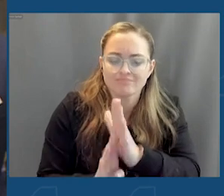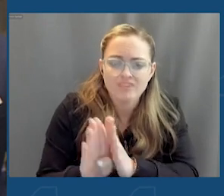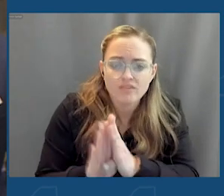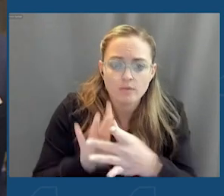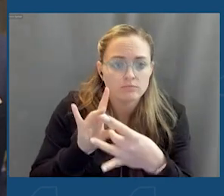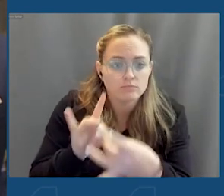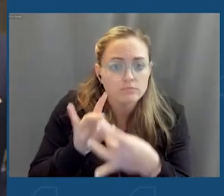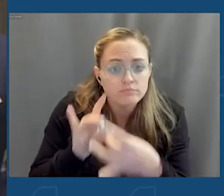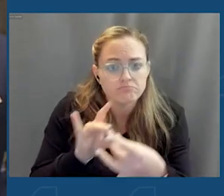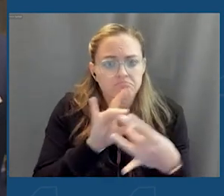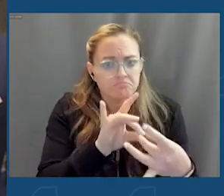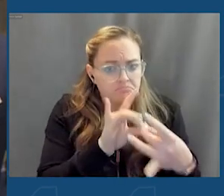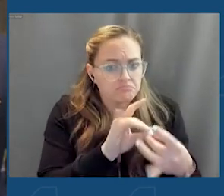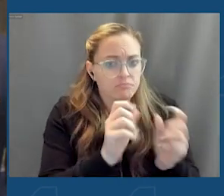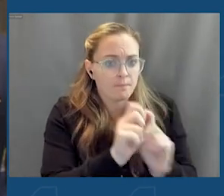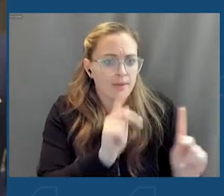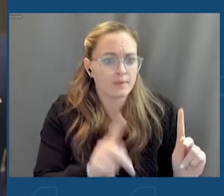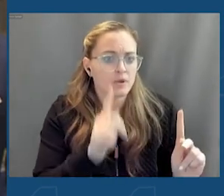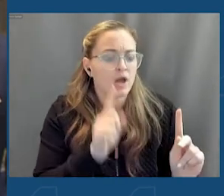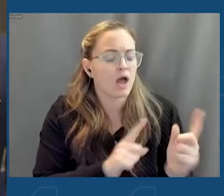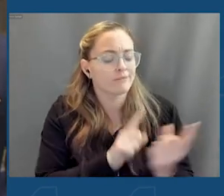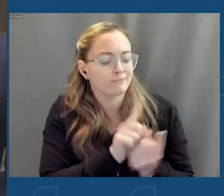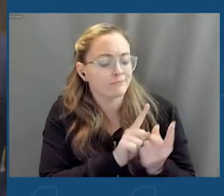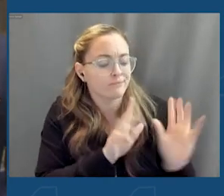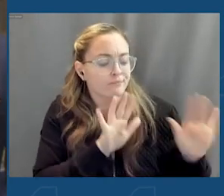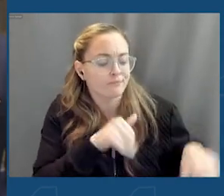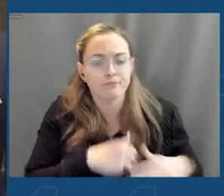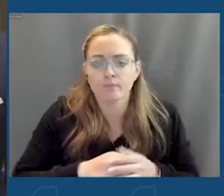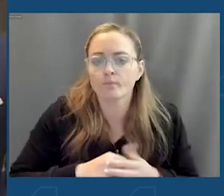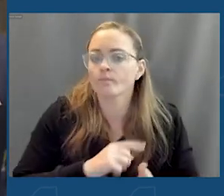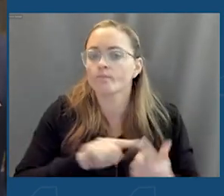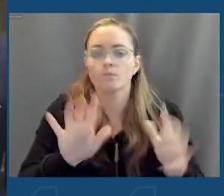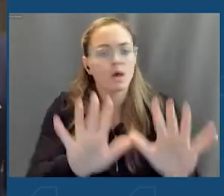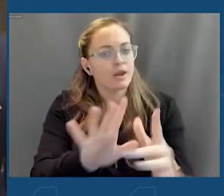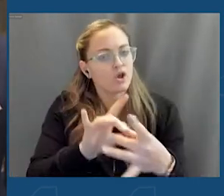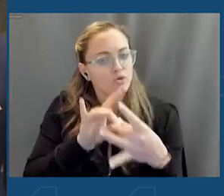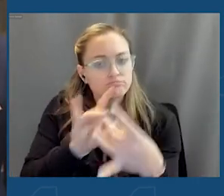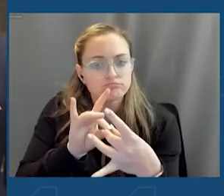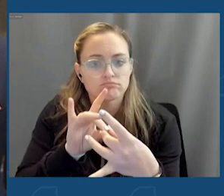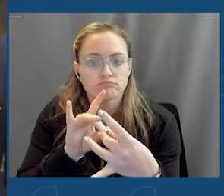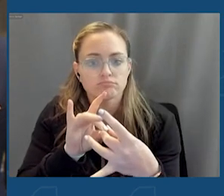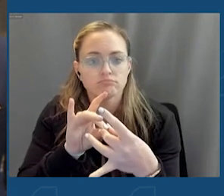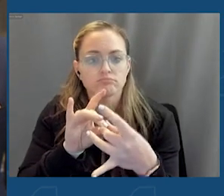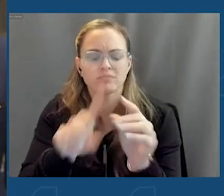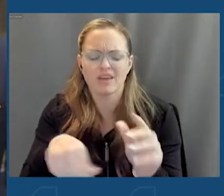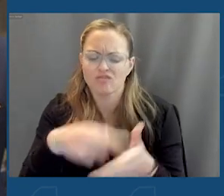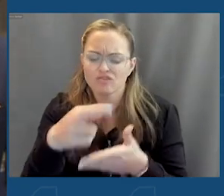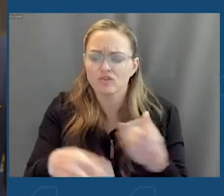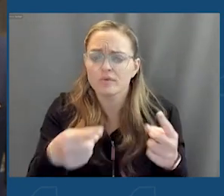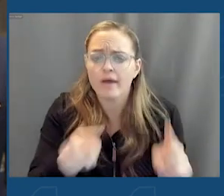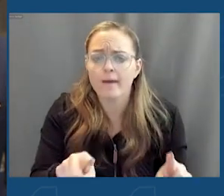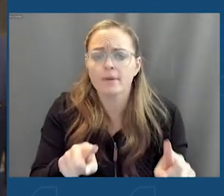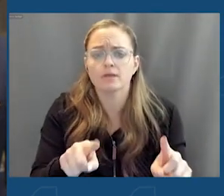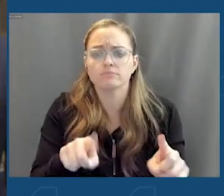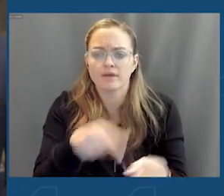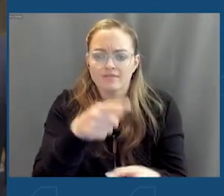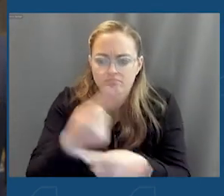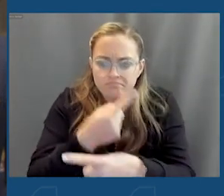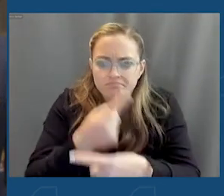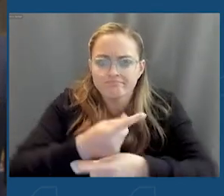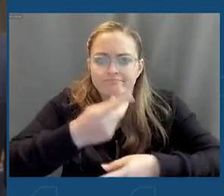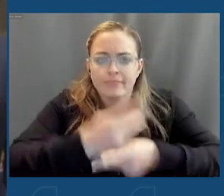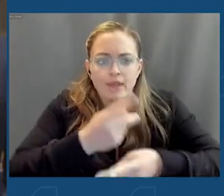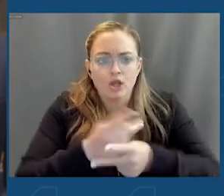relationships with people, not just a one-off, but develop relationships that can result ultimately in people getting the care and the service they